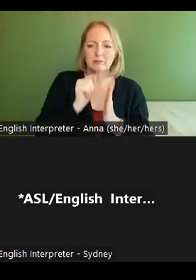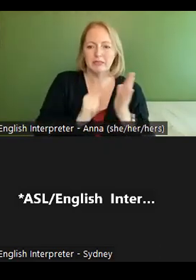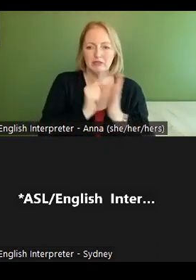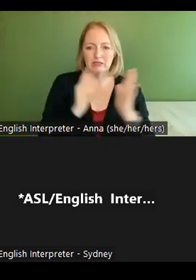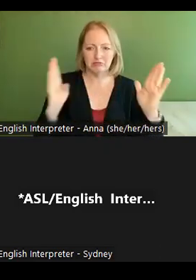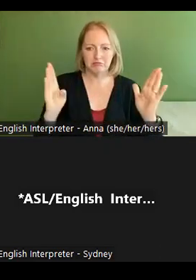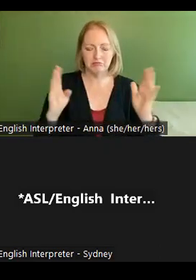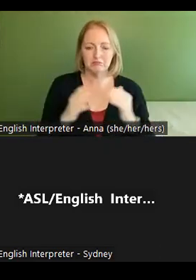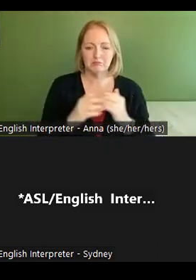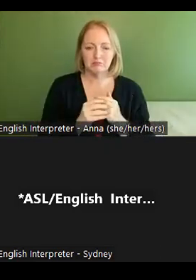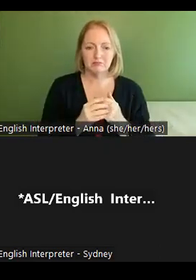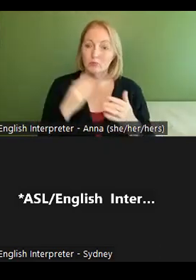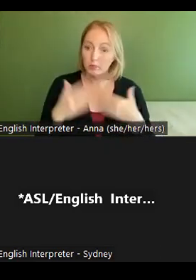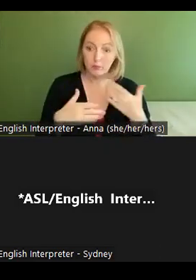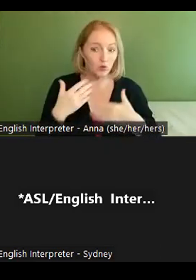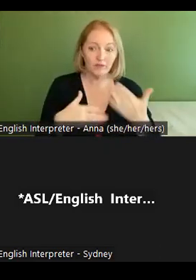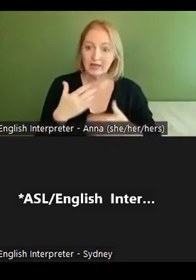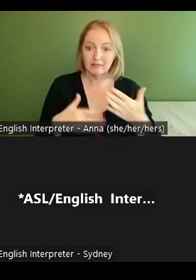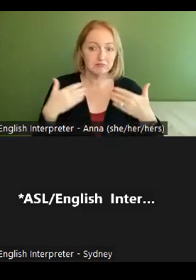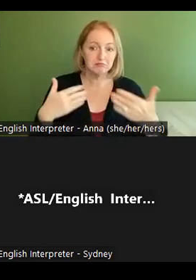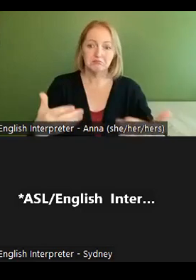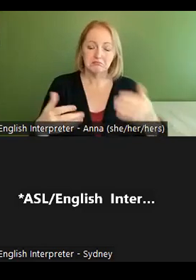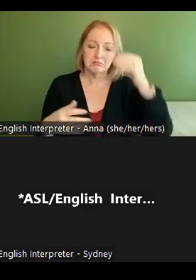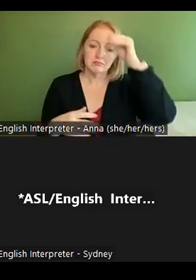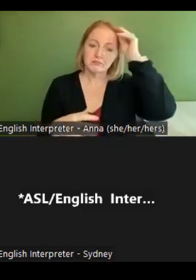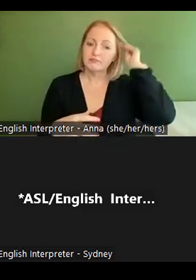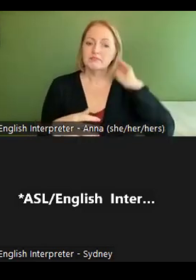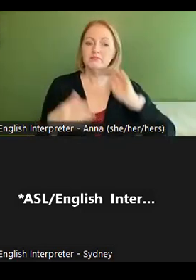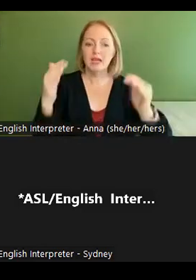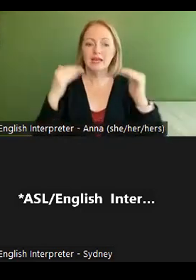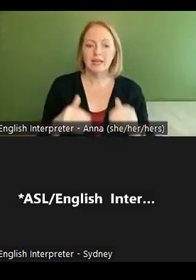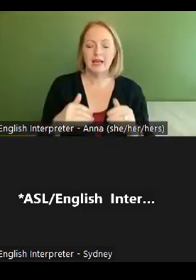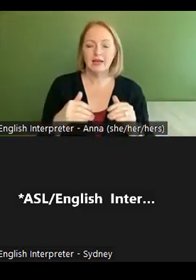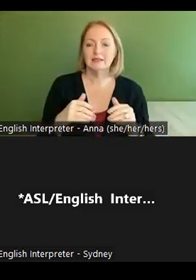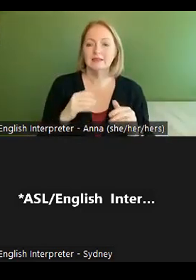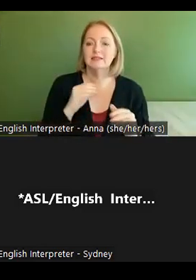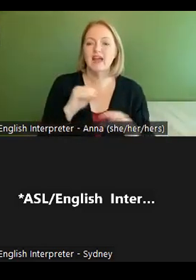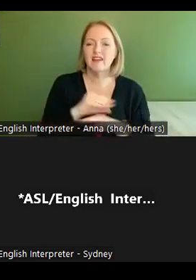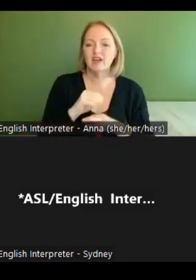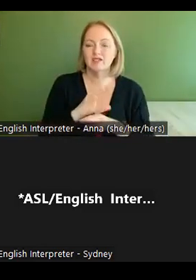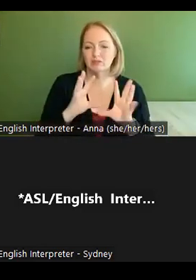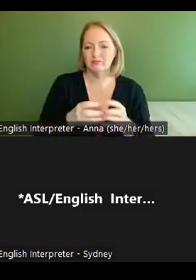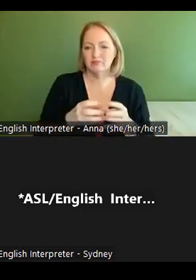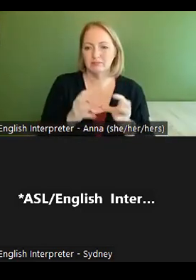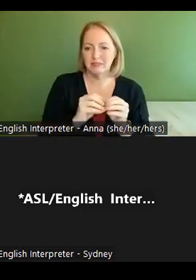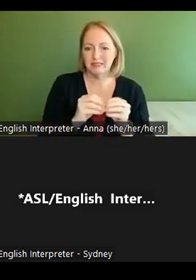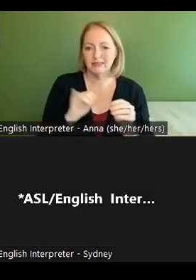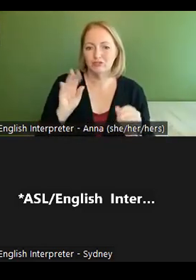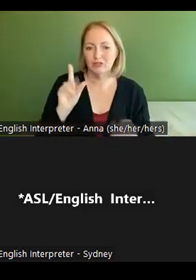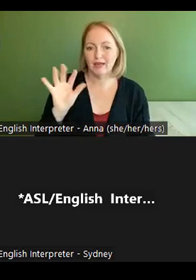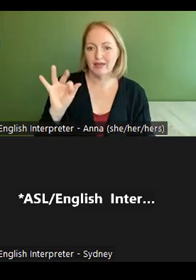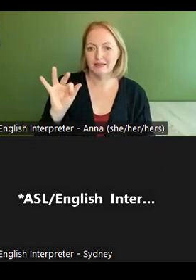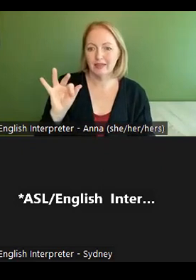So it's moving, we're moving forward. The next Rate and Quality Advisory Panel meeting will take place on July